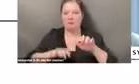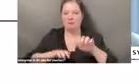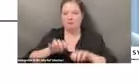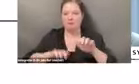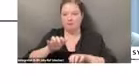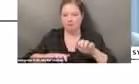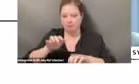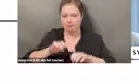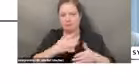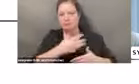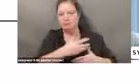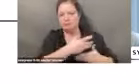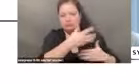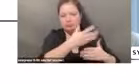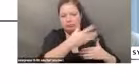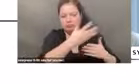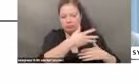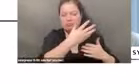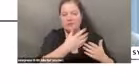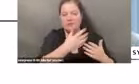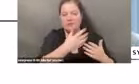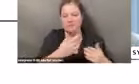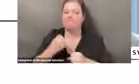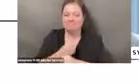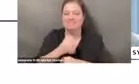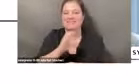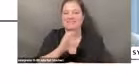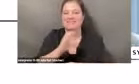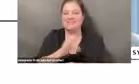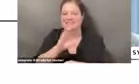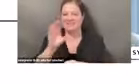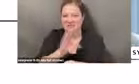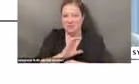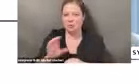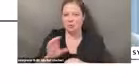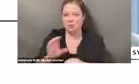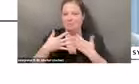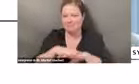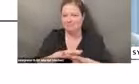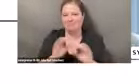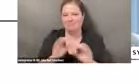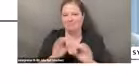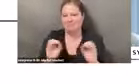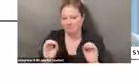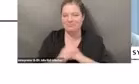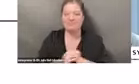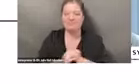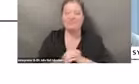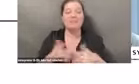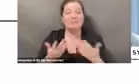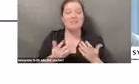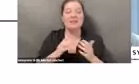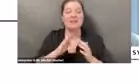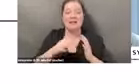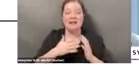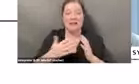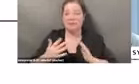not in the closed captioning. So we do provide sign language